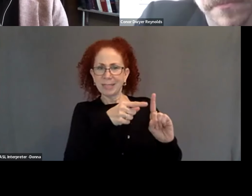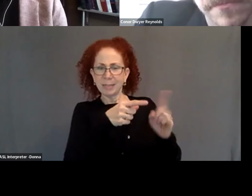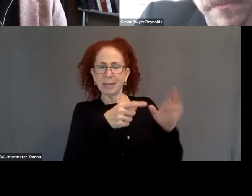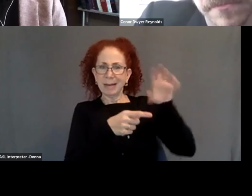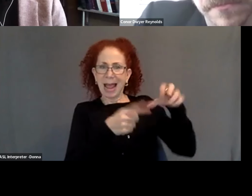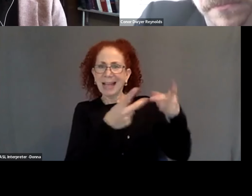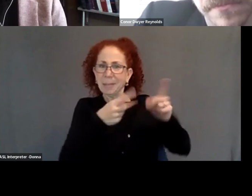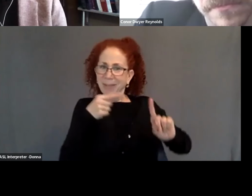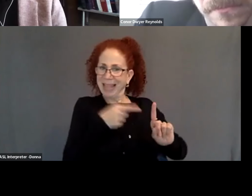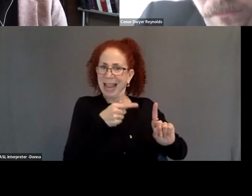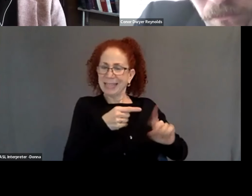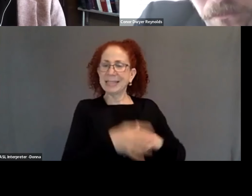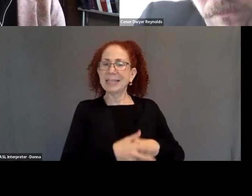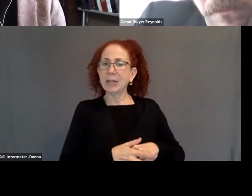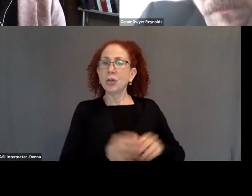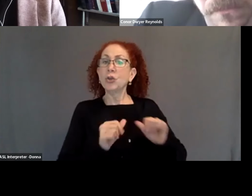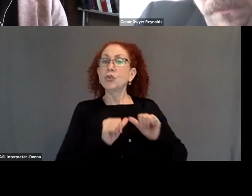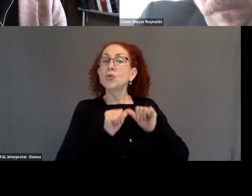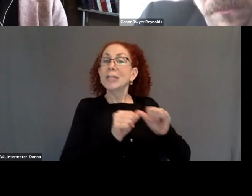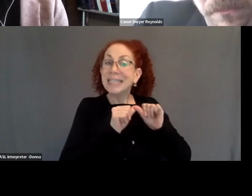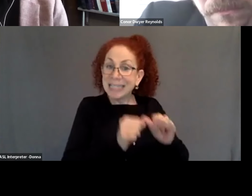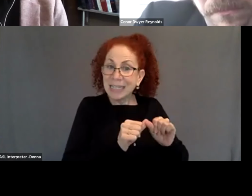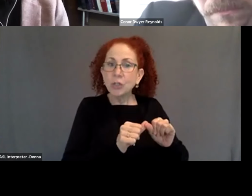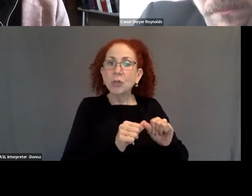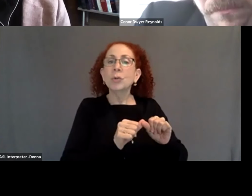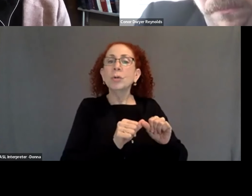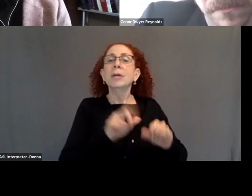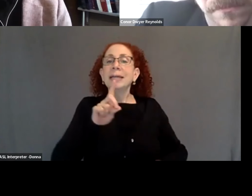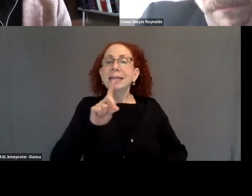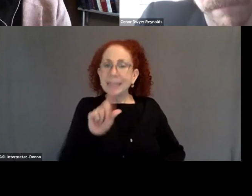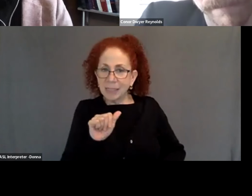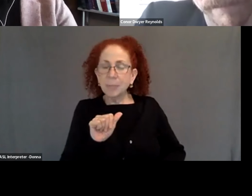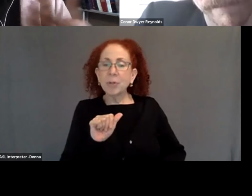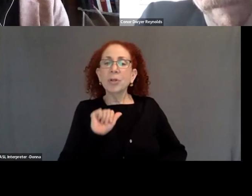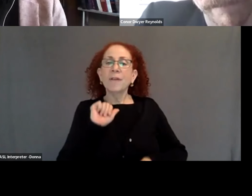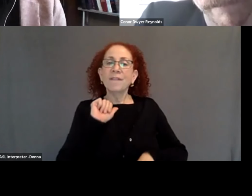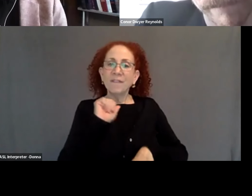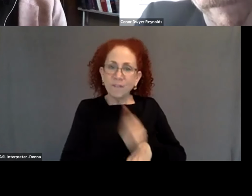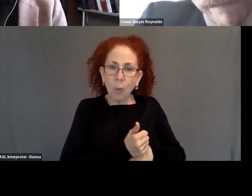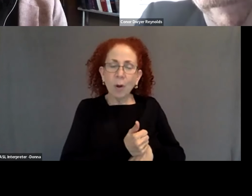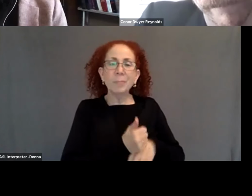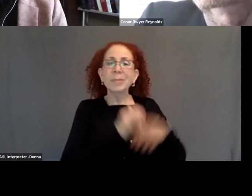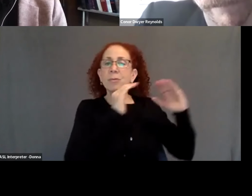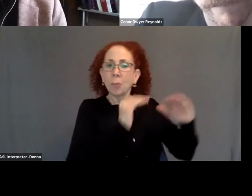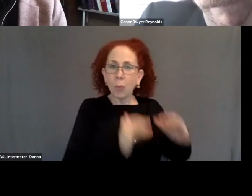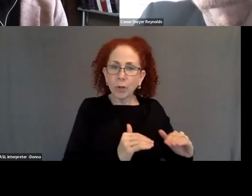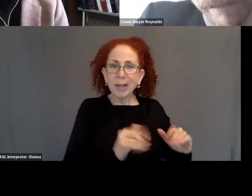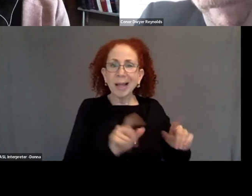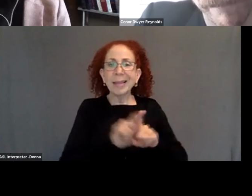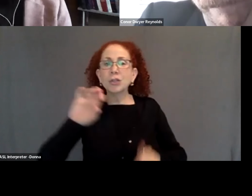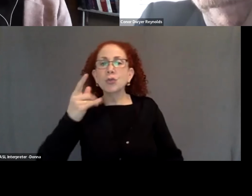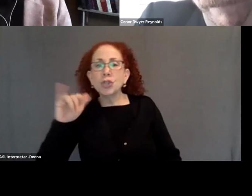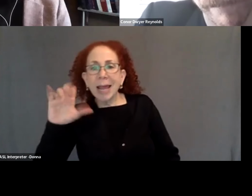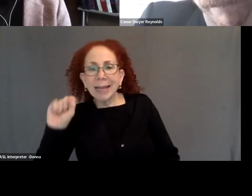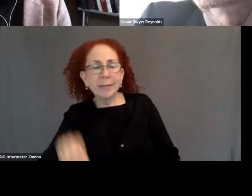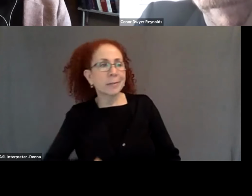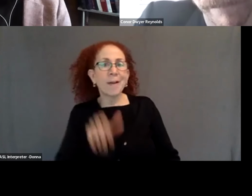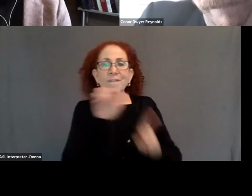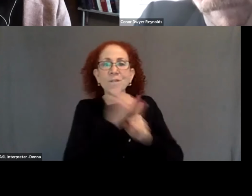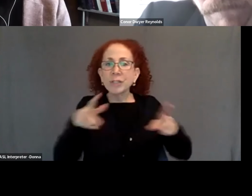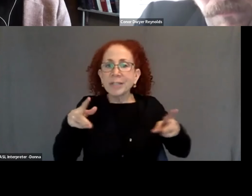a continuation of forms of disability-based subordination that we can see in the eugenics period, the period of forcible sterilization,